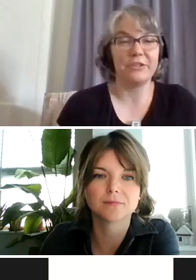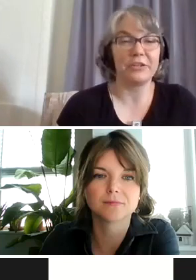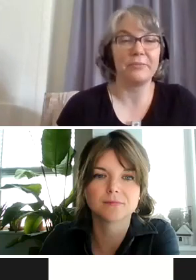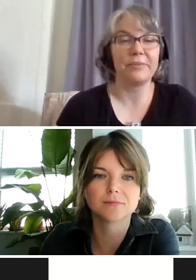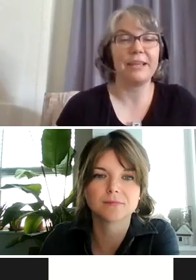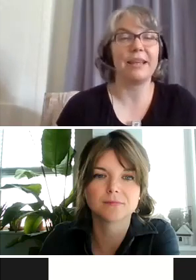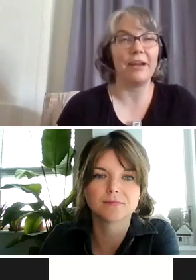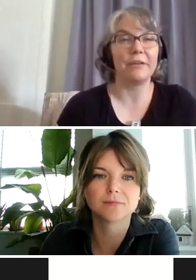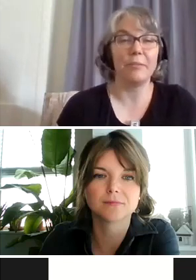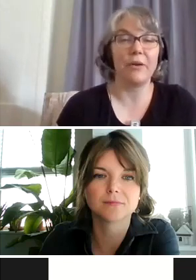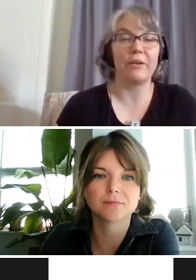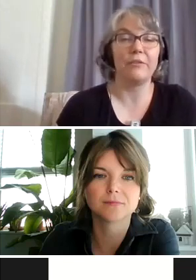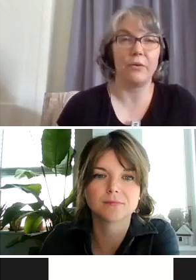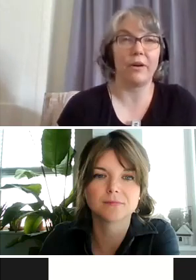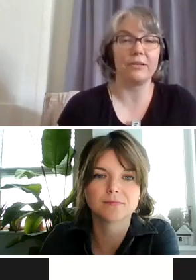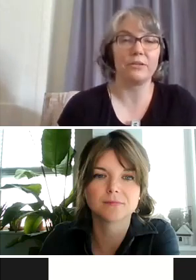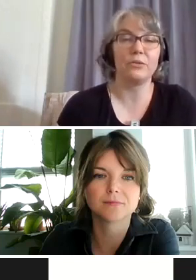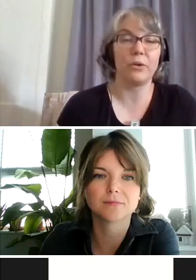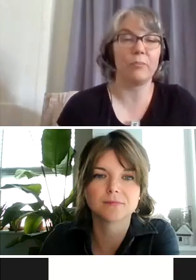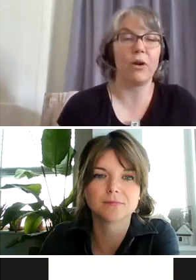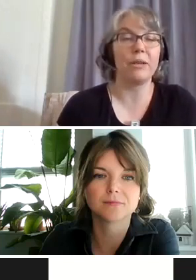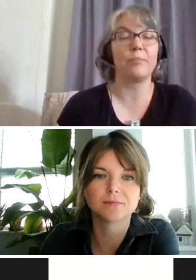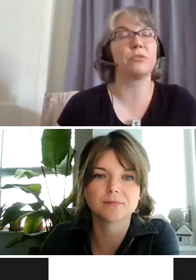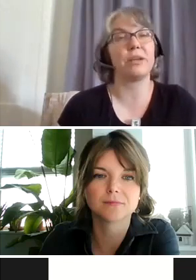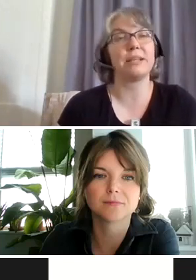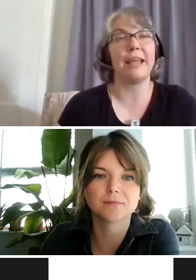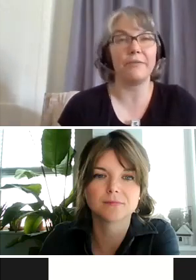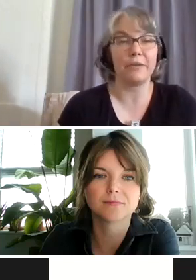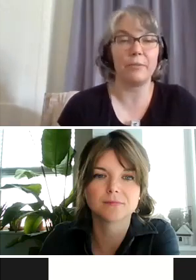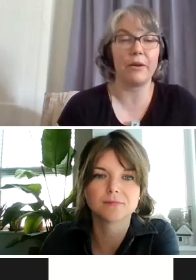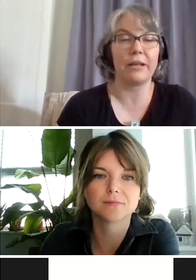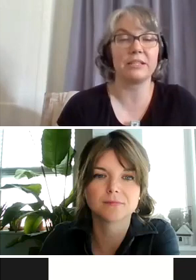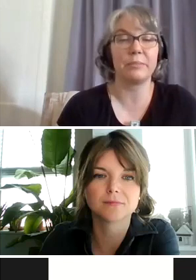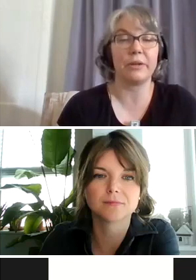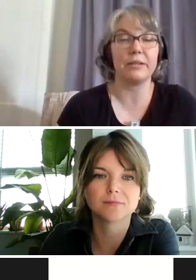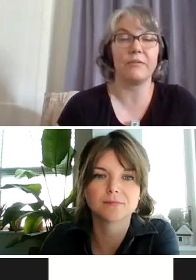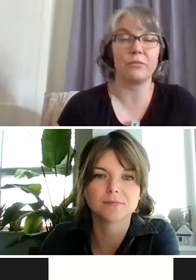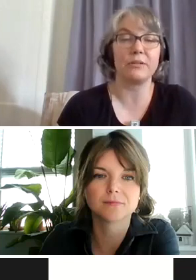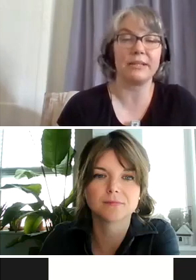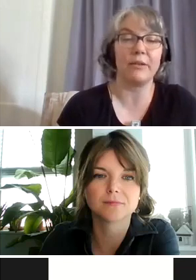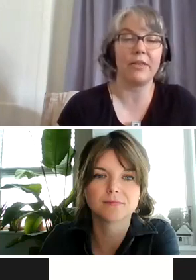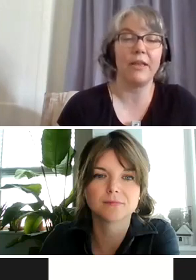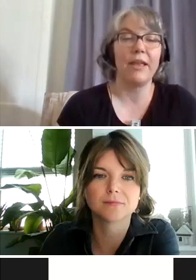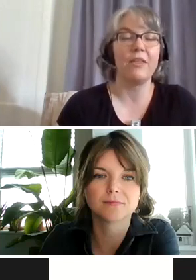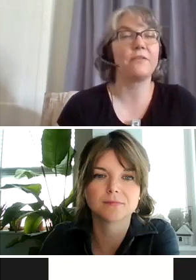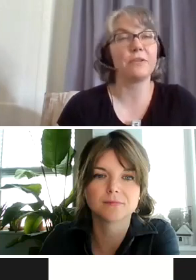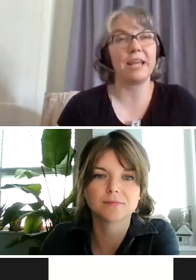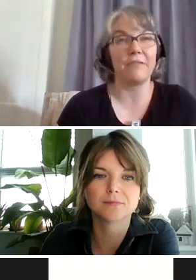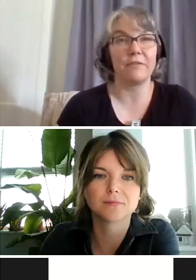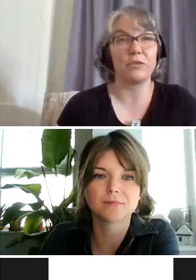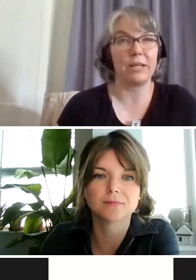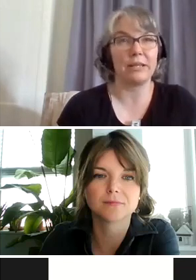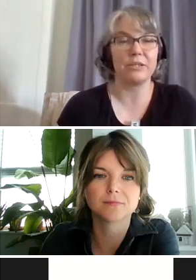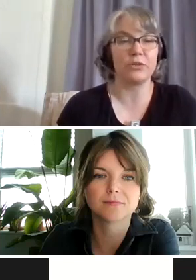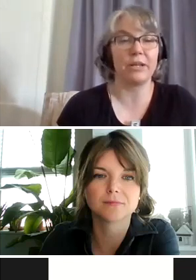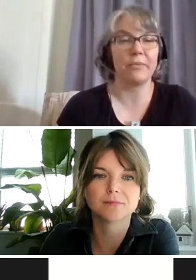Clementine Hunter is an African-American folk artist whose work prominently portrays the African-American experience of the rural South in the first half